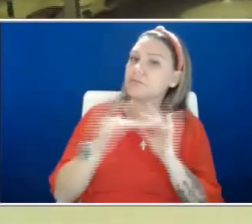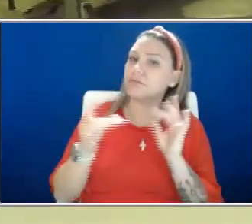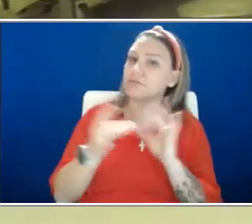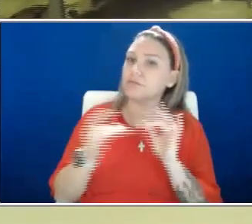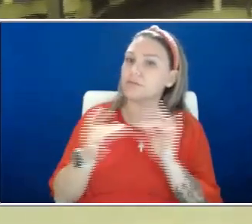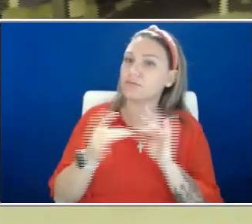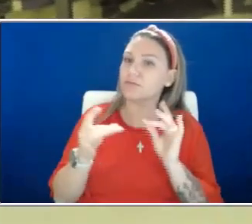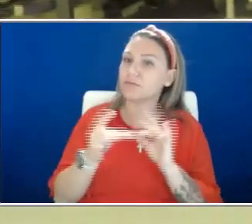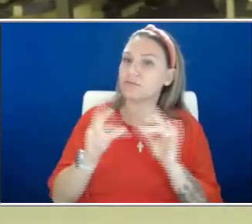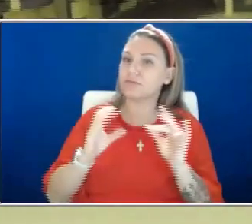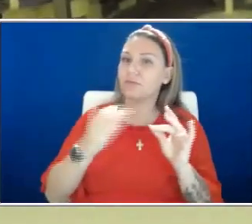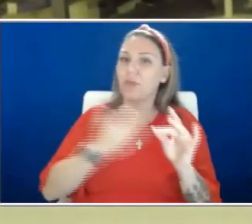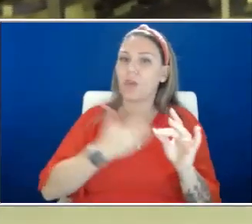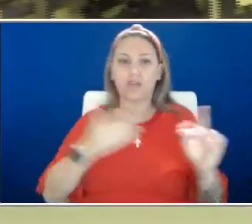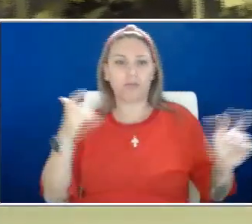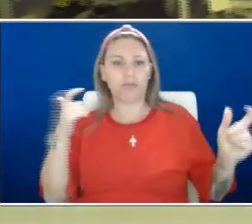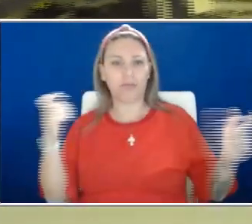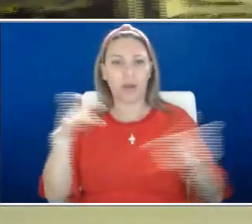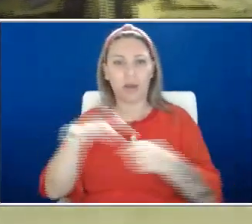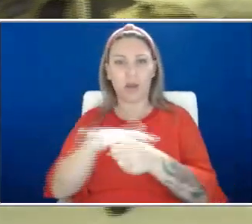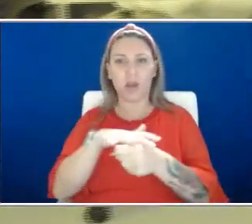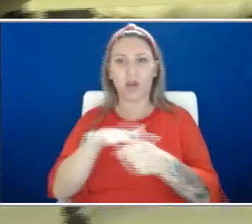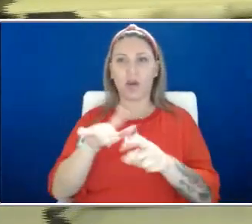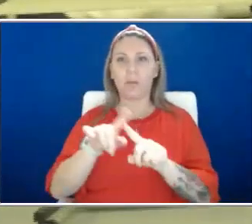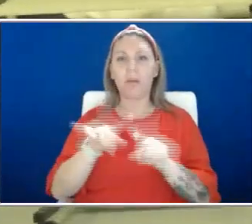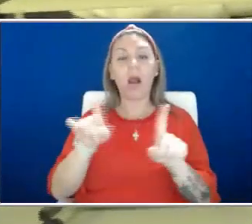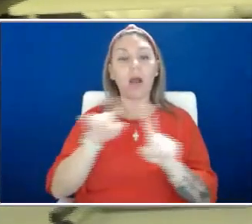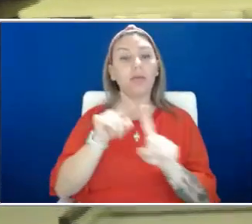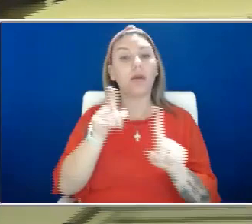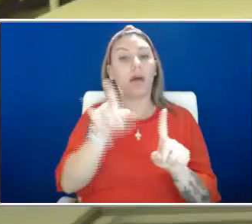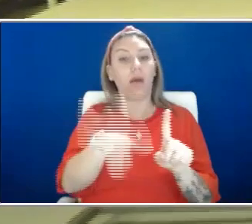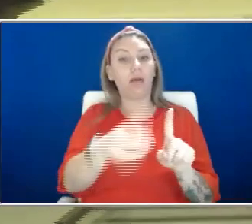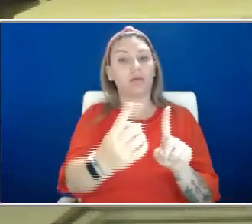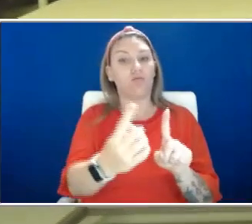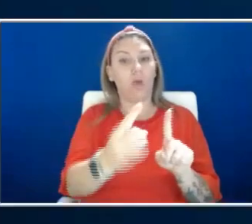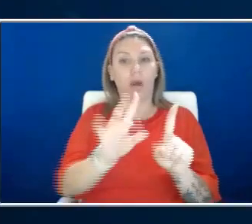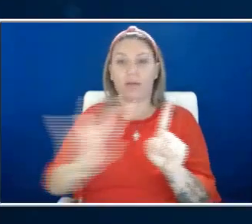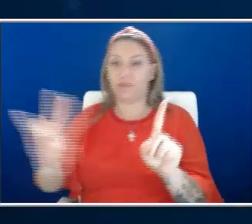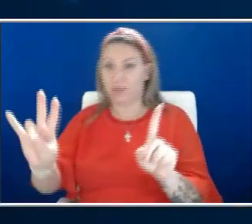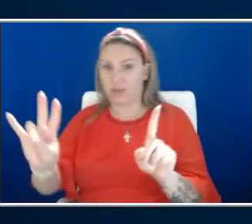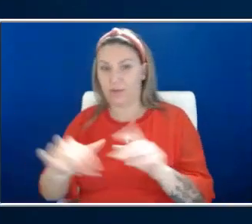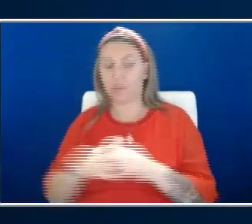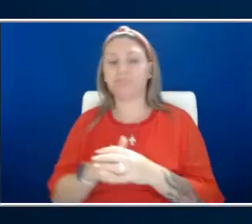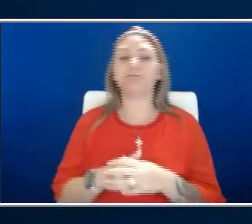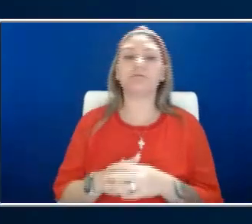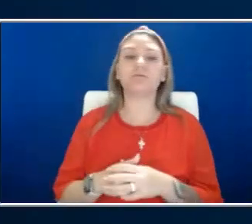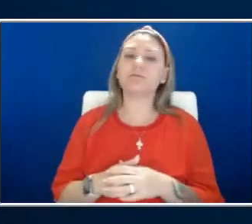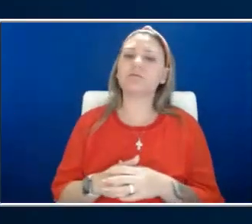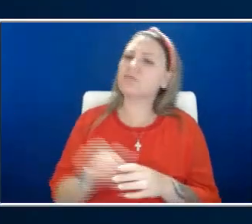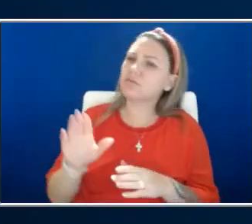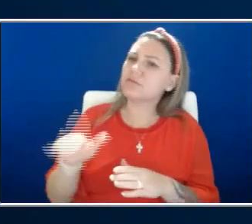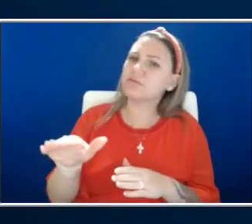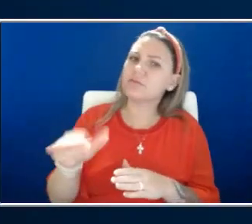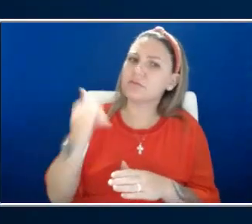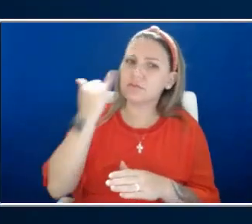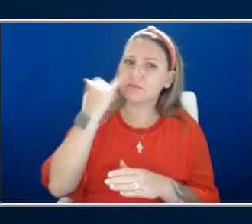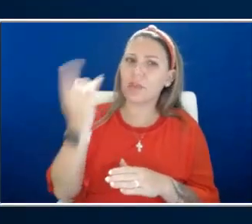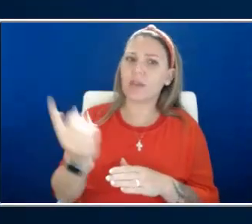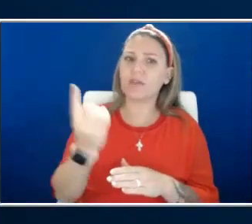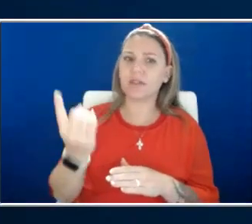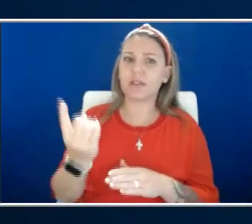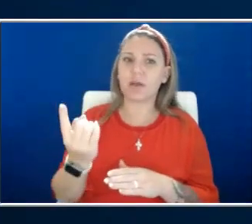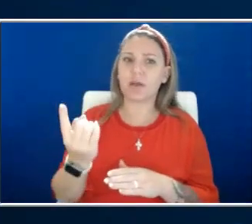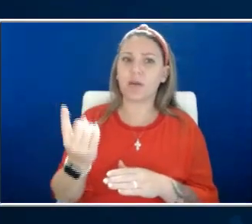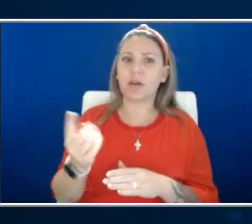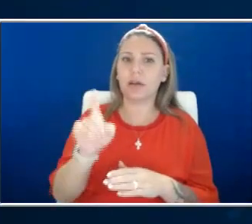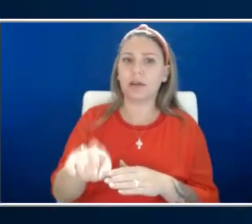this is our biggest station, but this is one of 7 that we have at Arrowhead. So, Dr. Allen, if somebody were needed to be